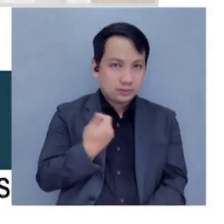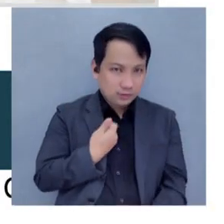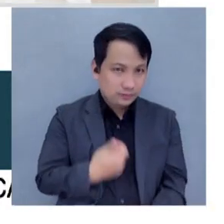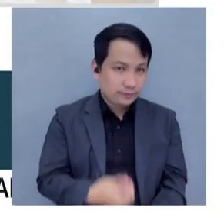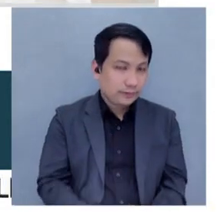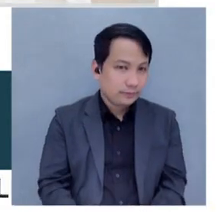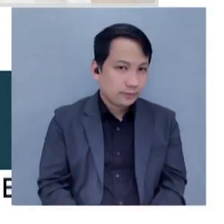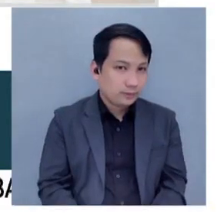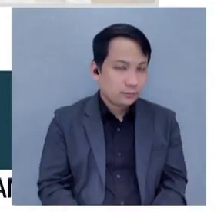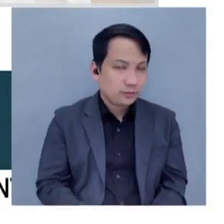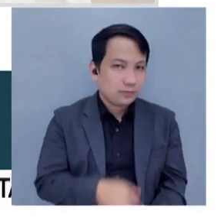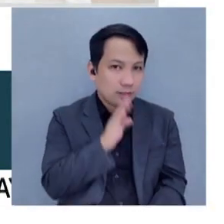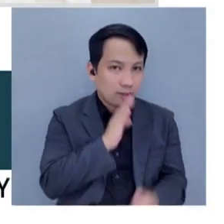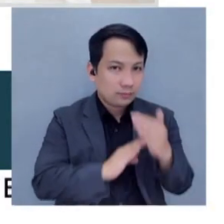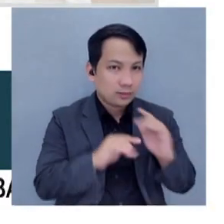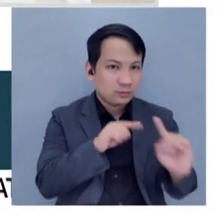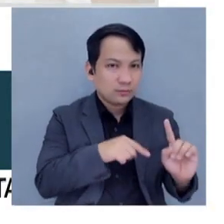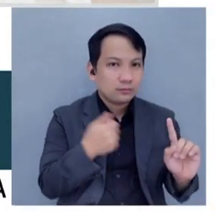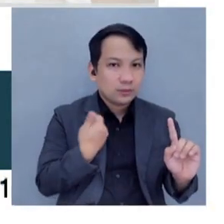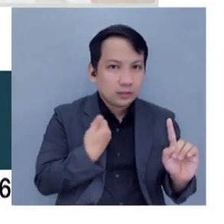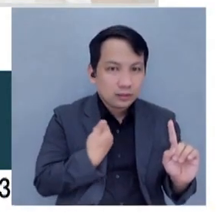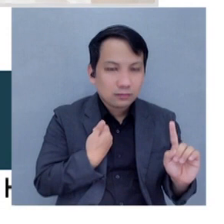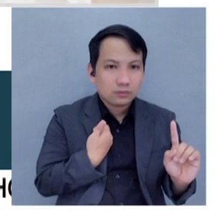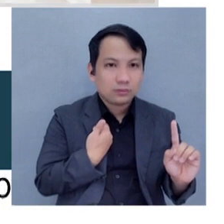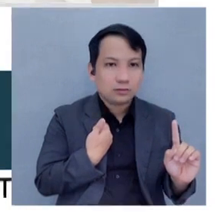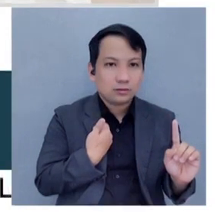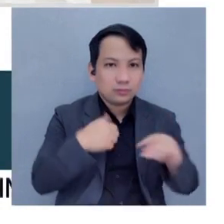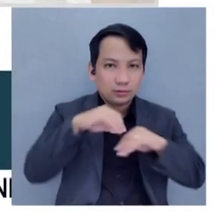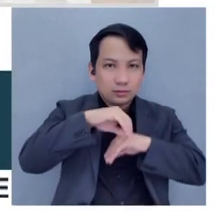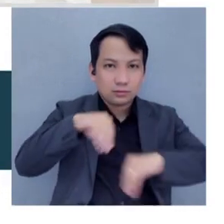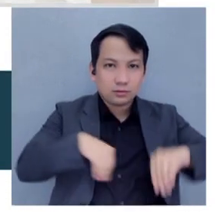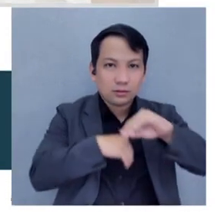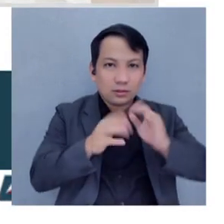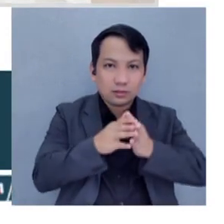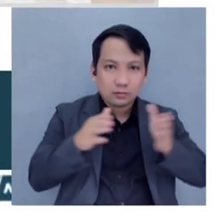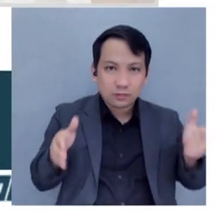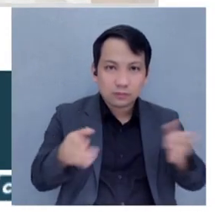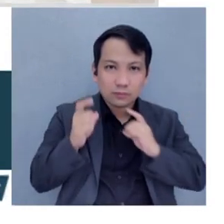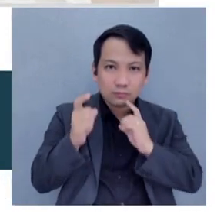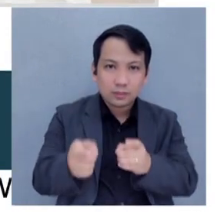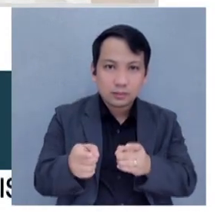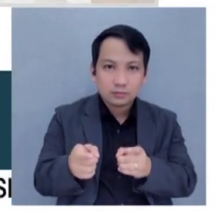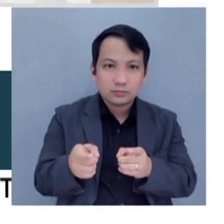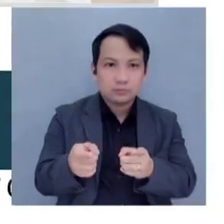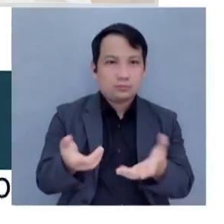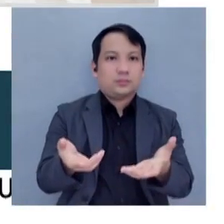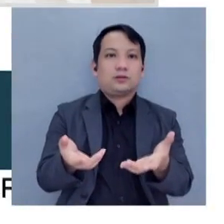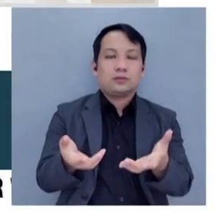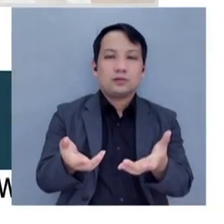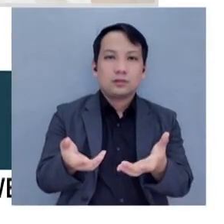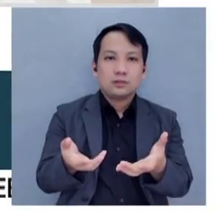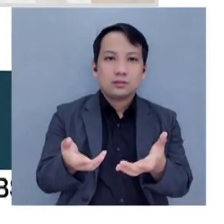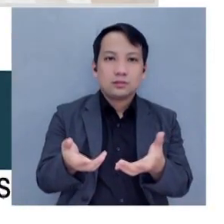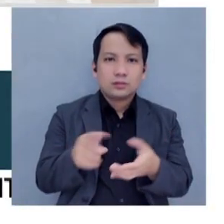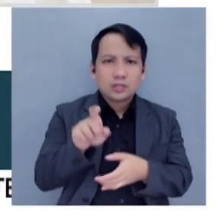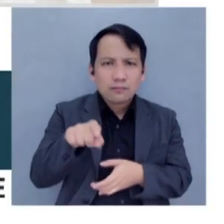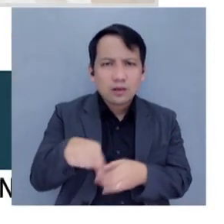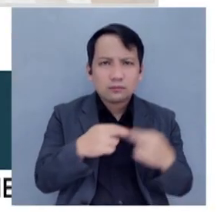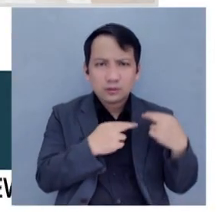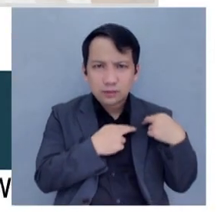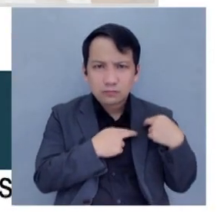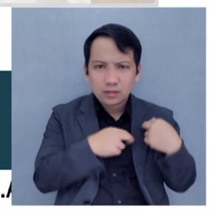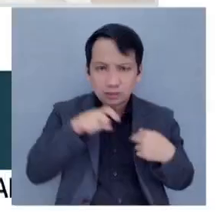Parang ipahiya yung sarili nila in exchange for a price. Be responsible at